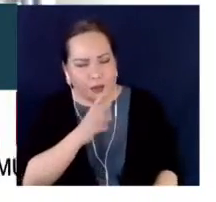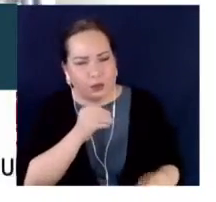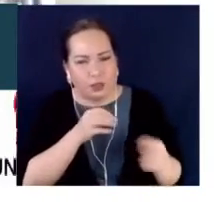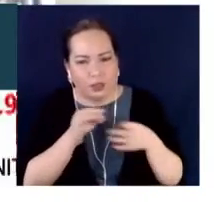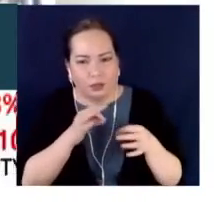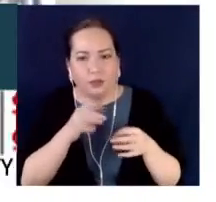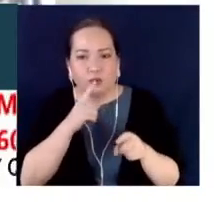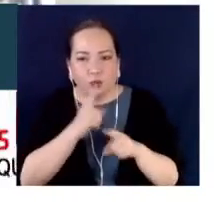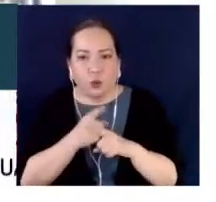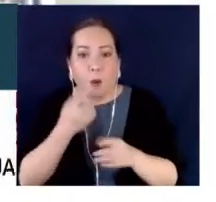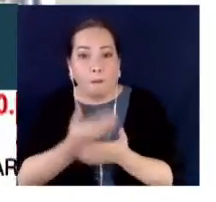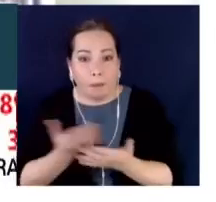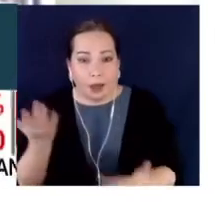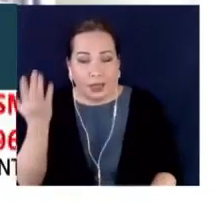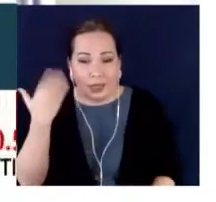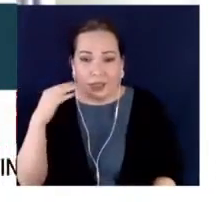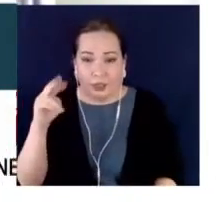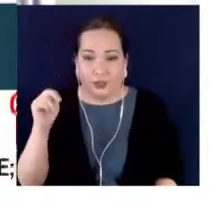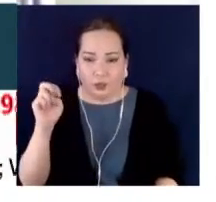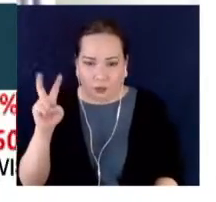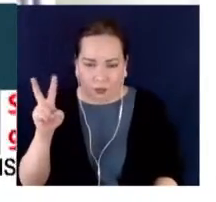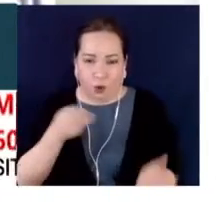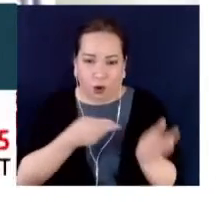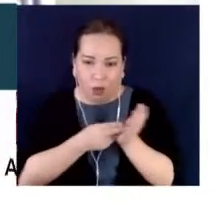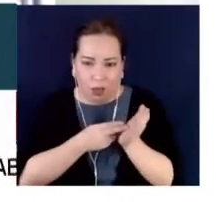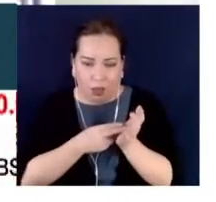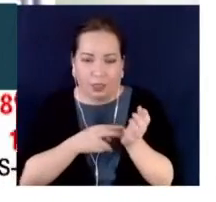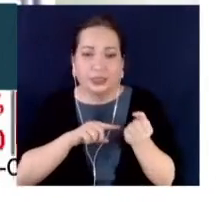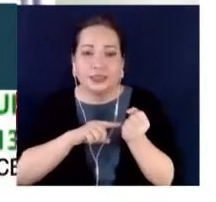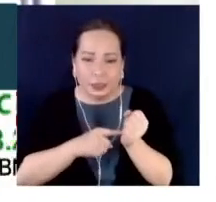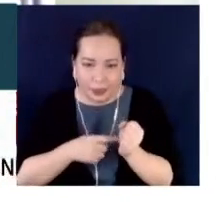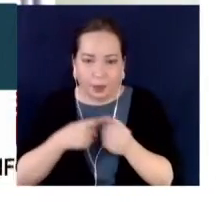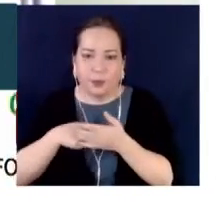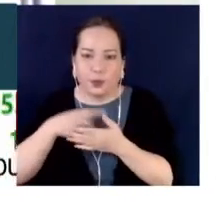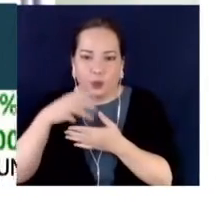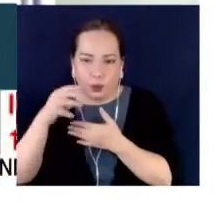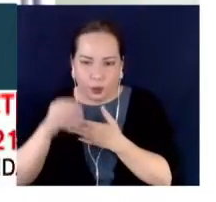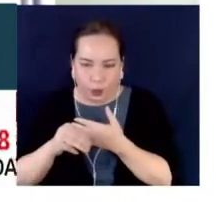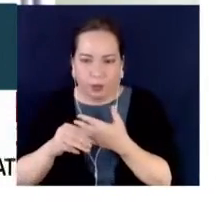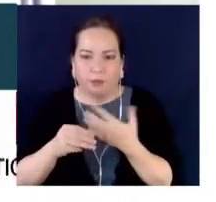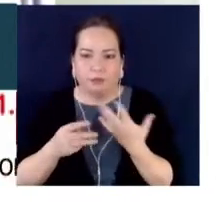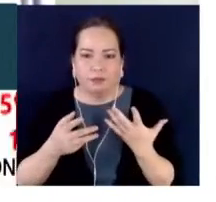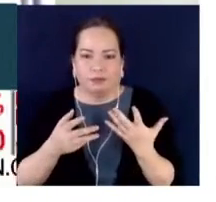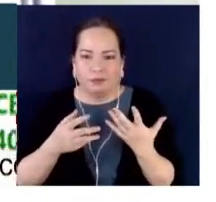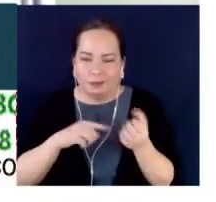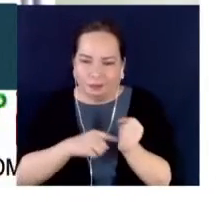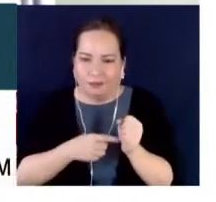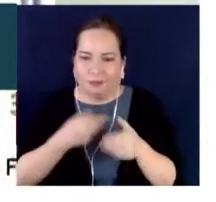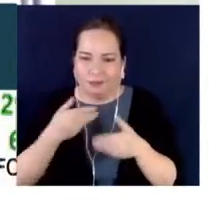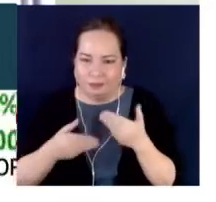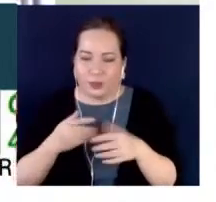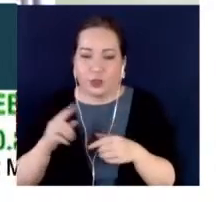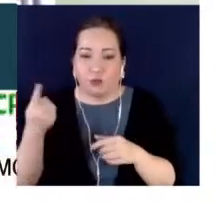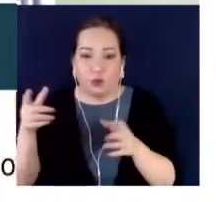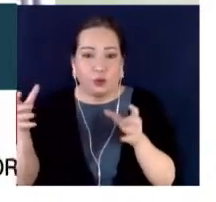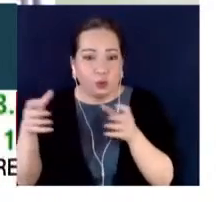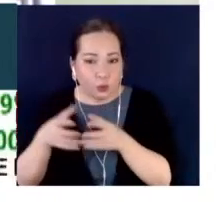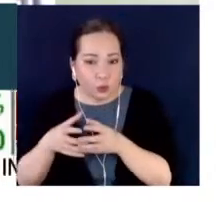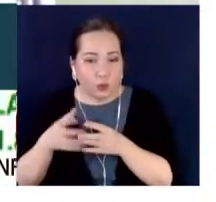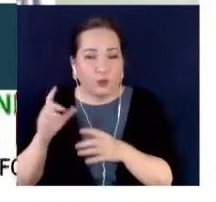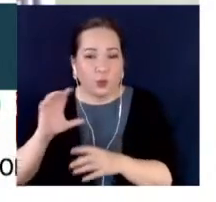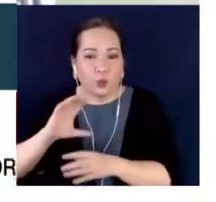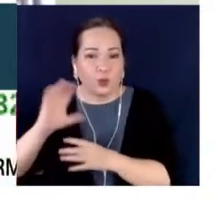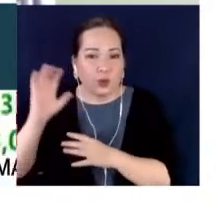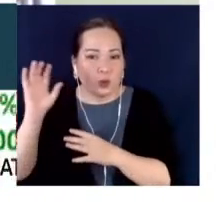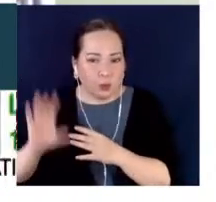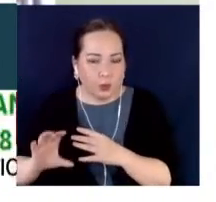it last year in November. That's when the program started and ended. So first batch was completed then,